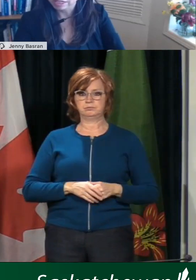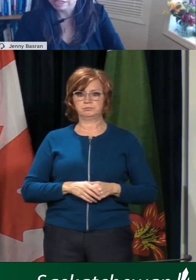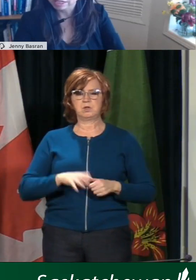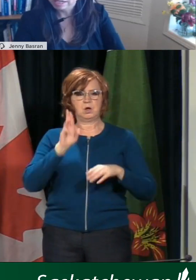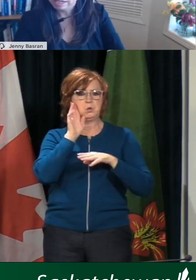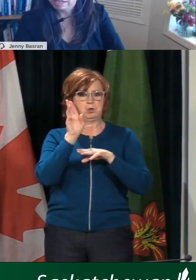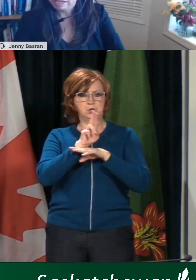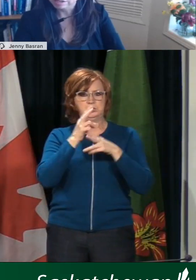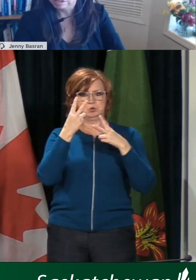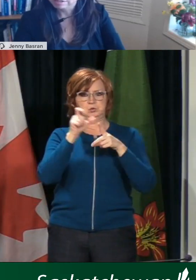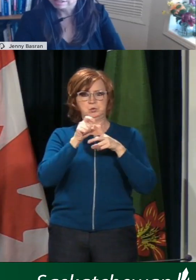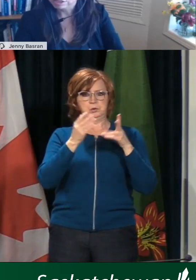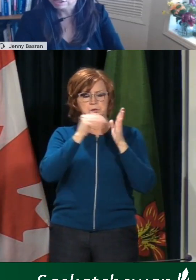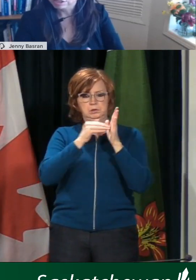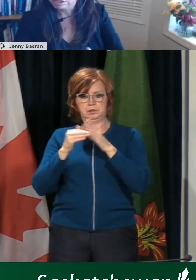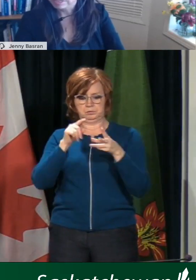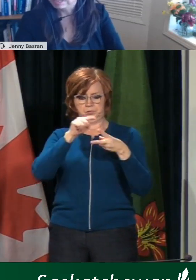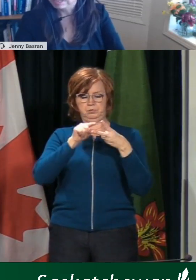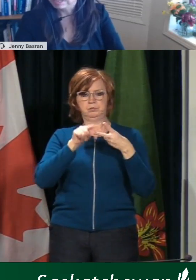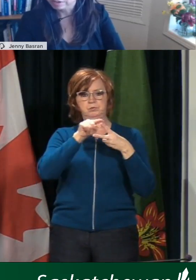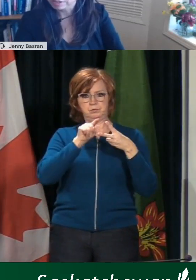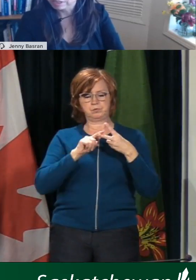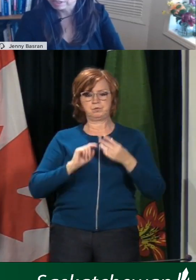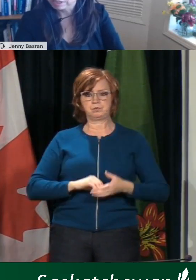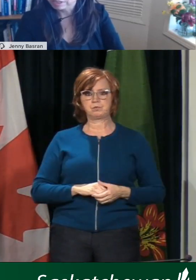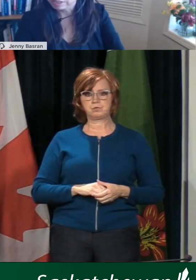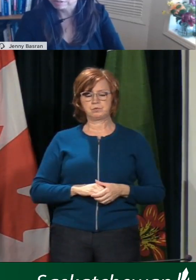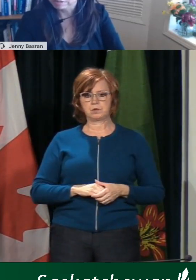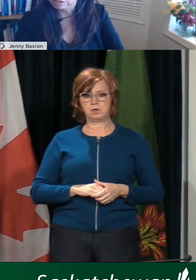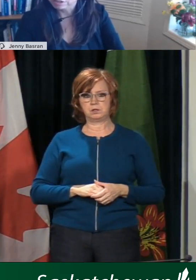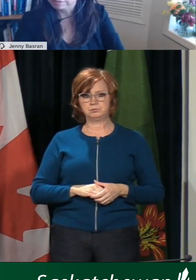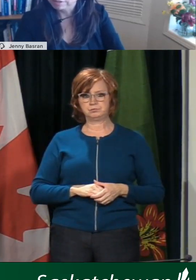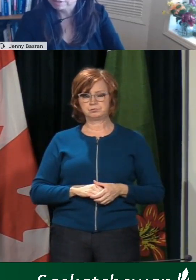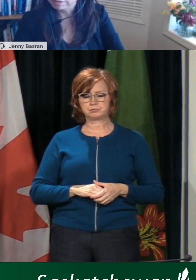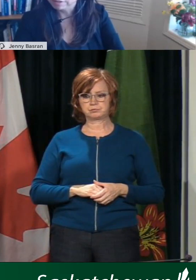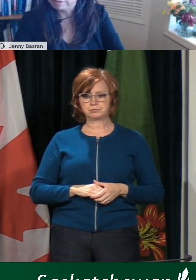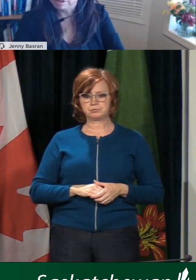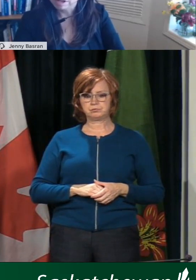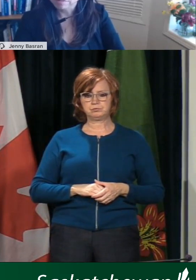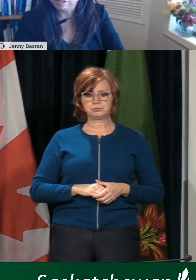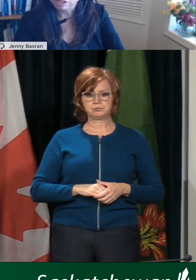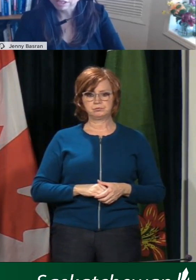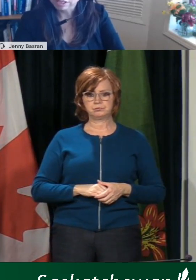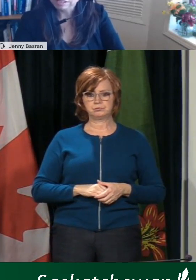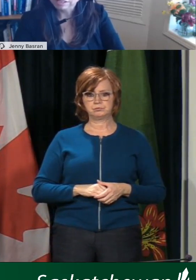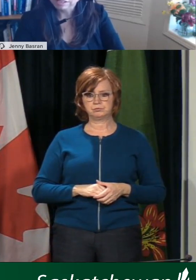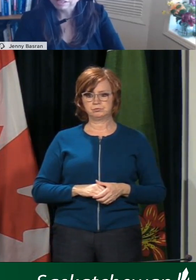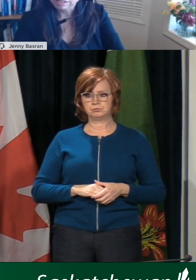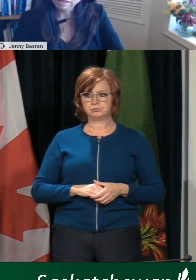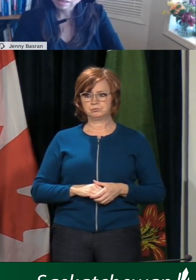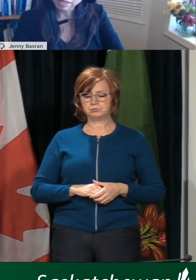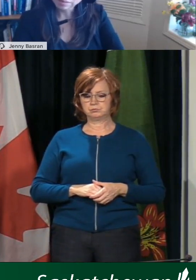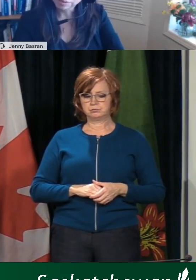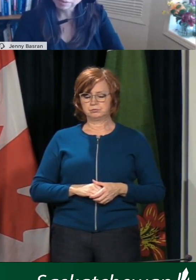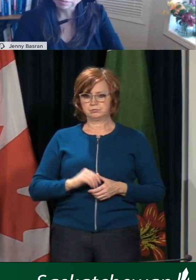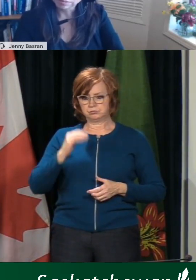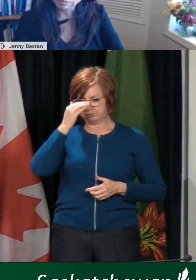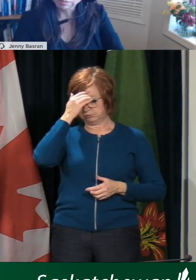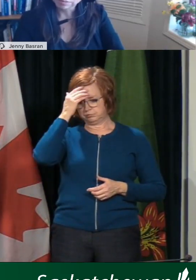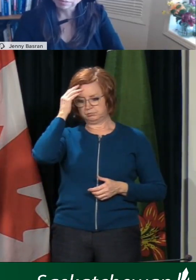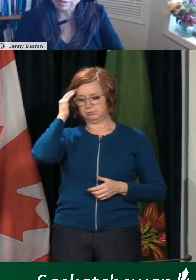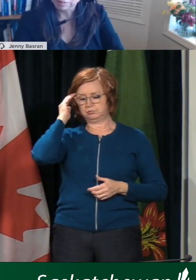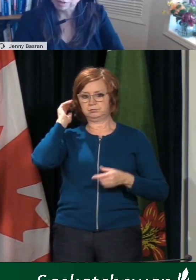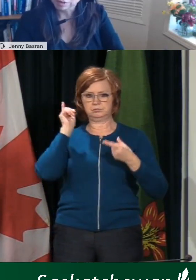And these are the 2 key ones that we're going to be using to drive a lot of our conversation. So the basic